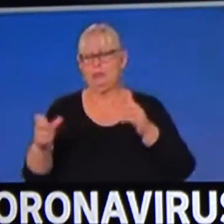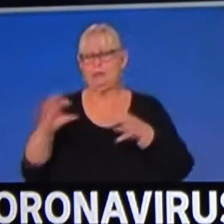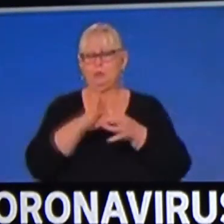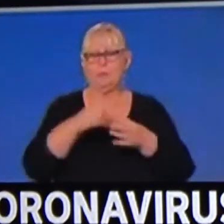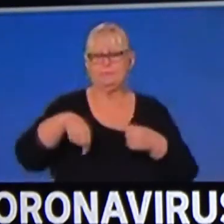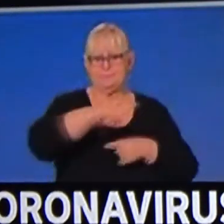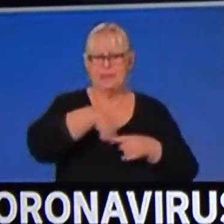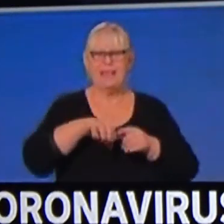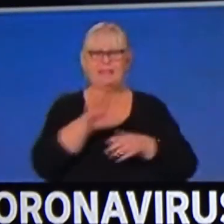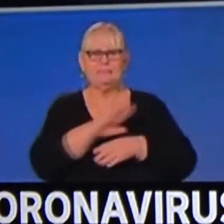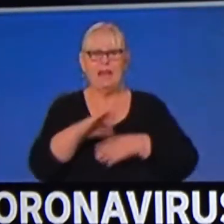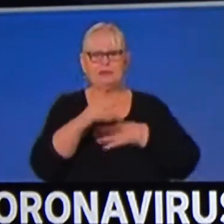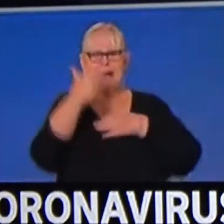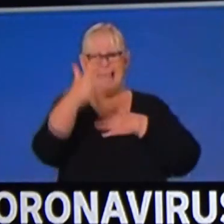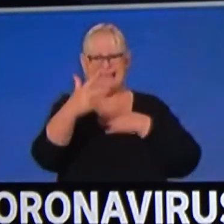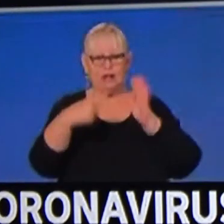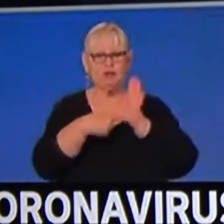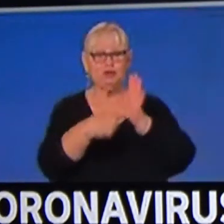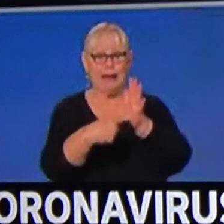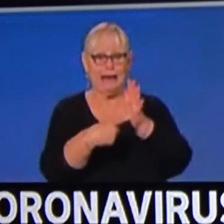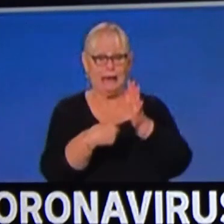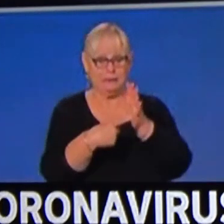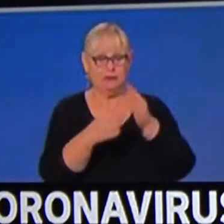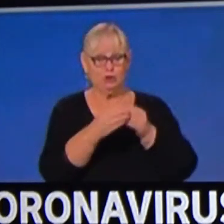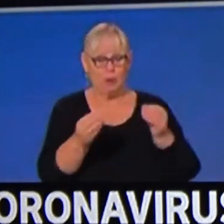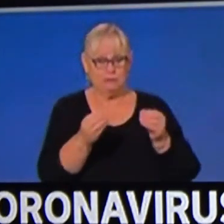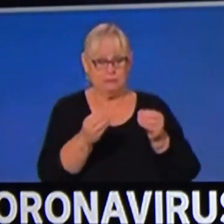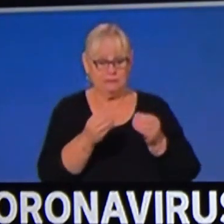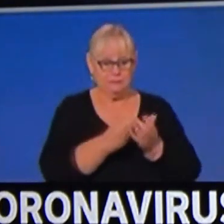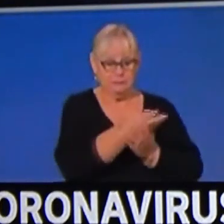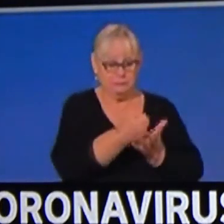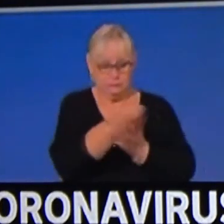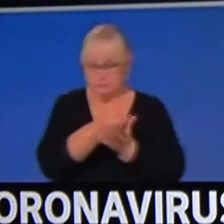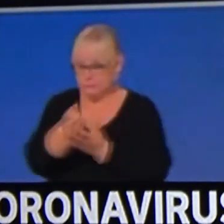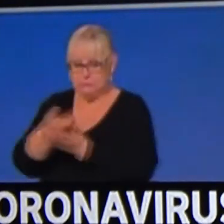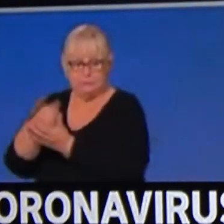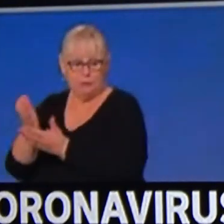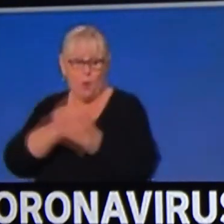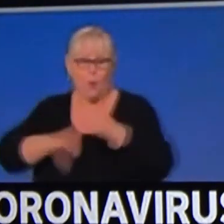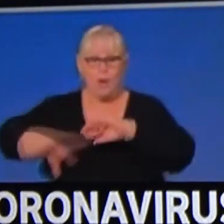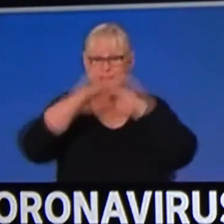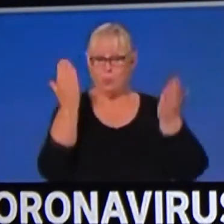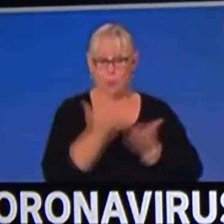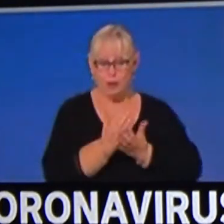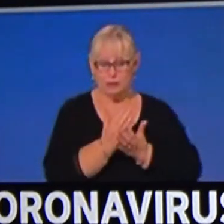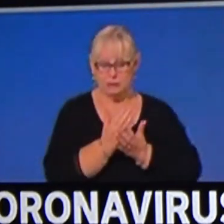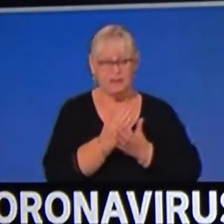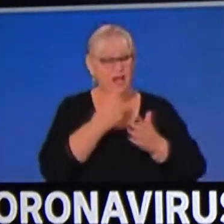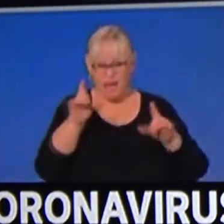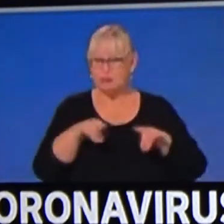some $8 trillion so far that has been put into government fiscal responses and other responses around the world, and as I said,